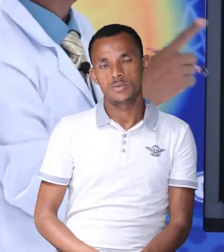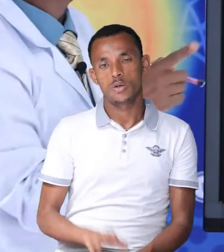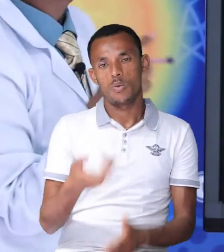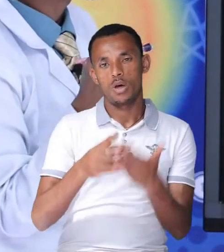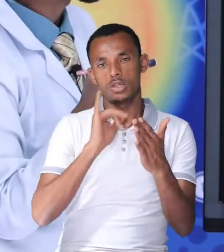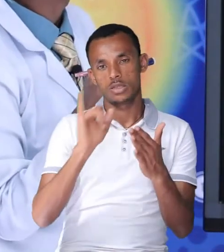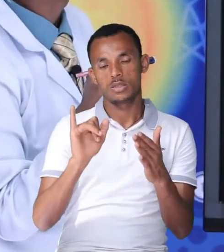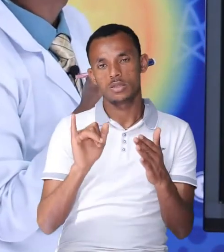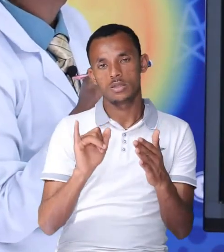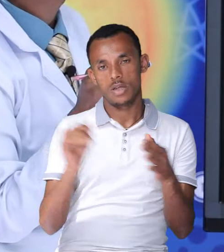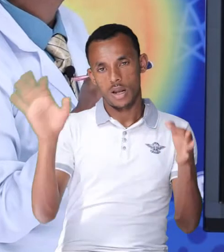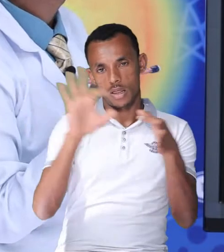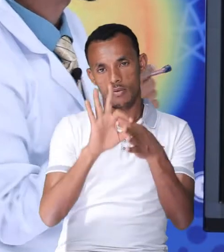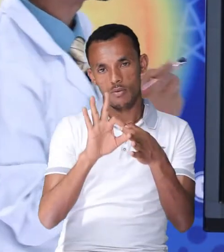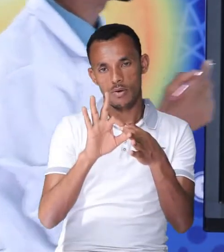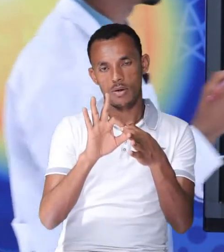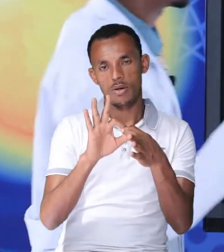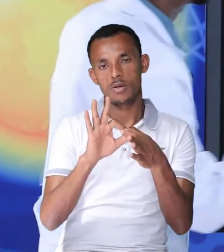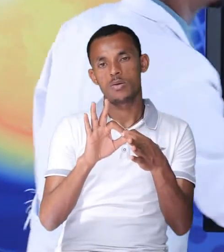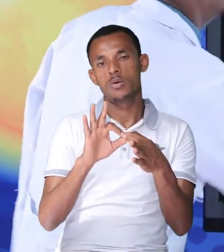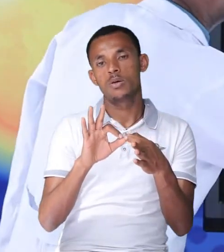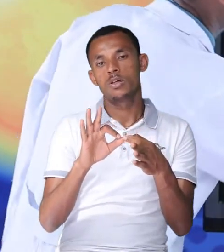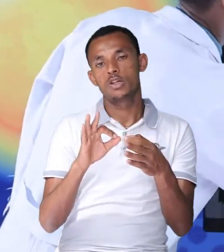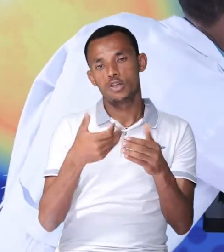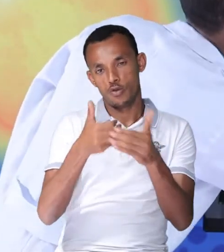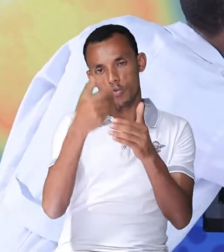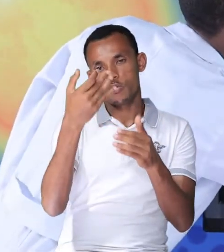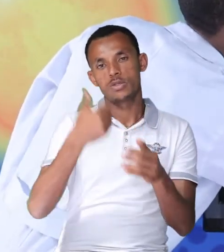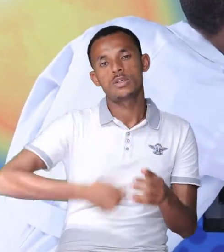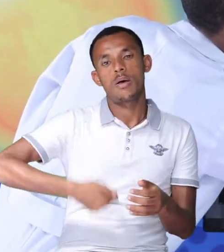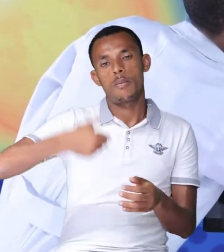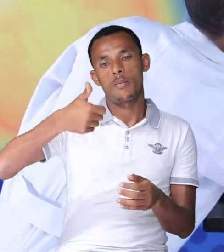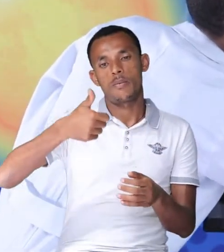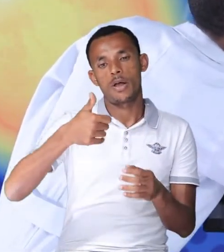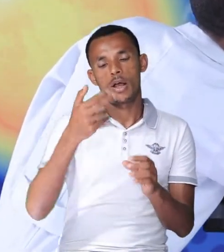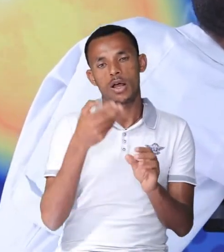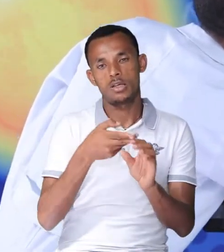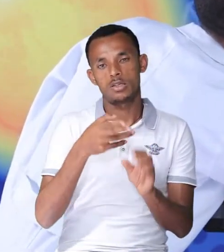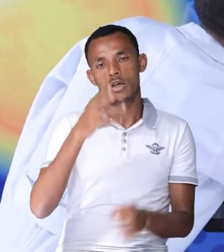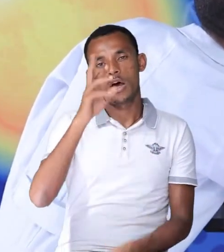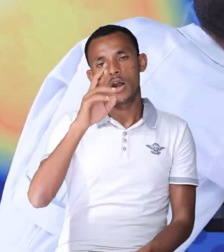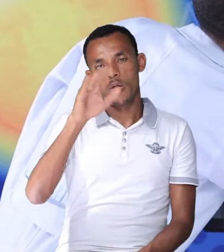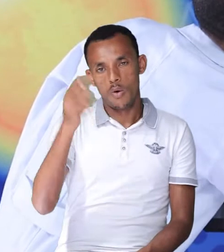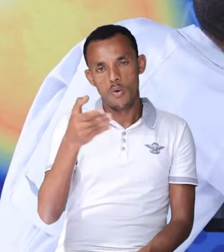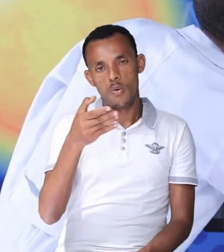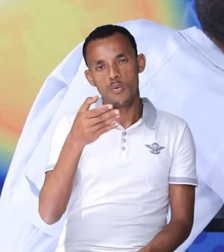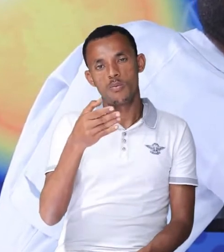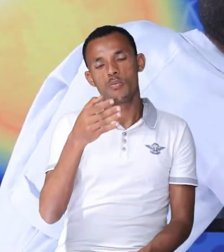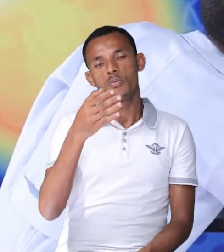What is the relative rate of diffusion for the above gases? Meaning R of hydrogen